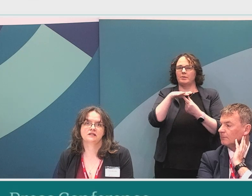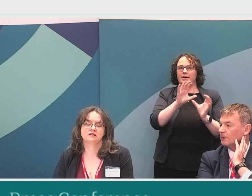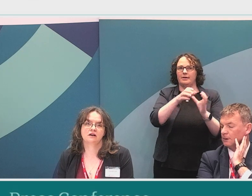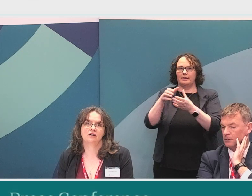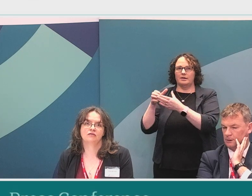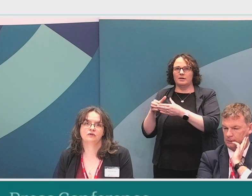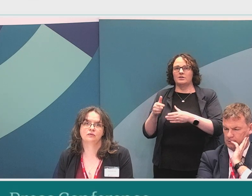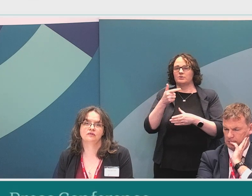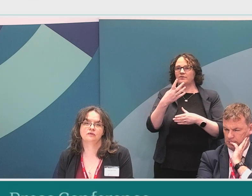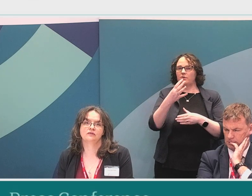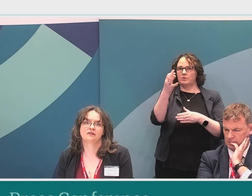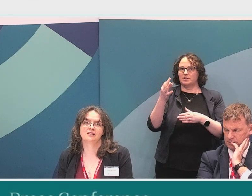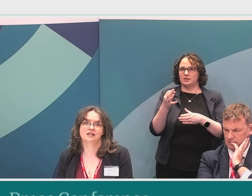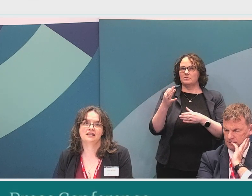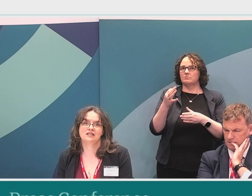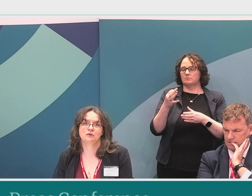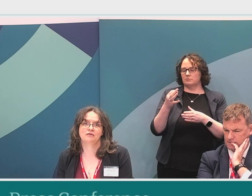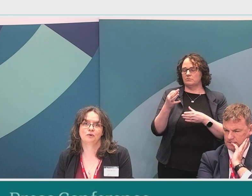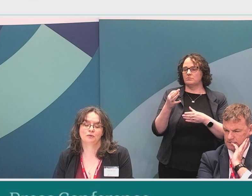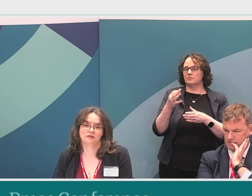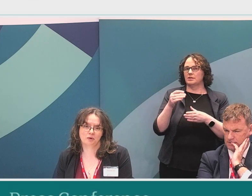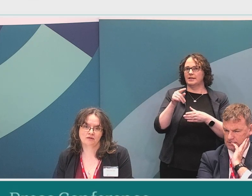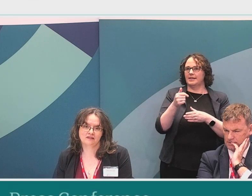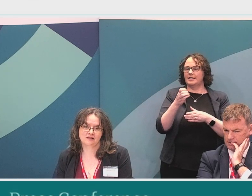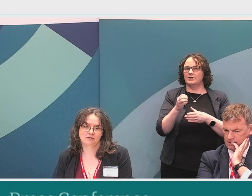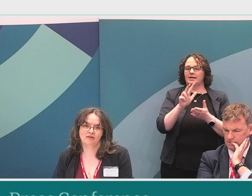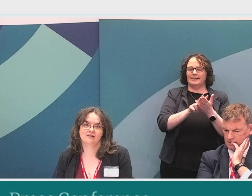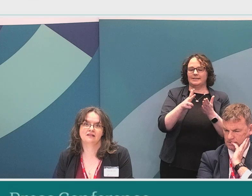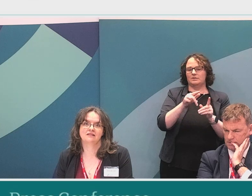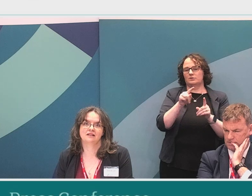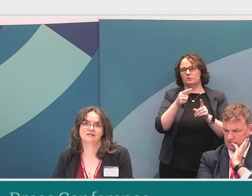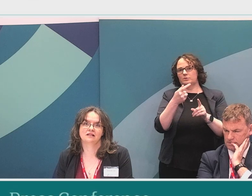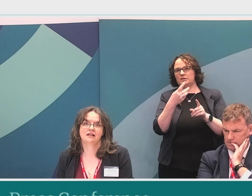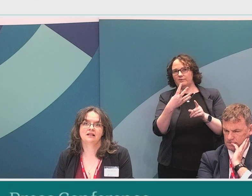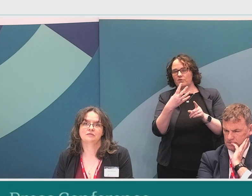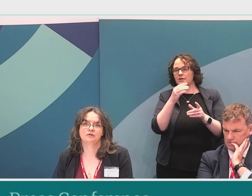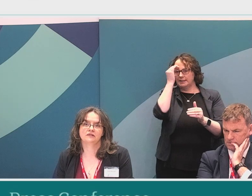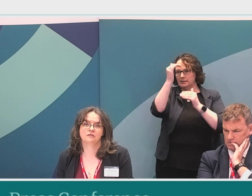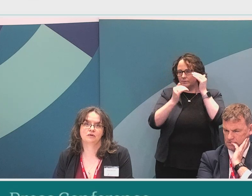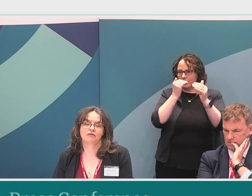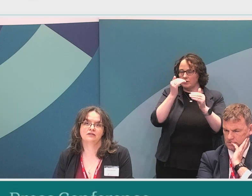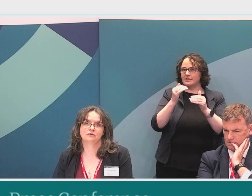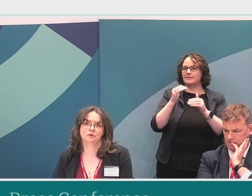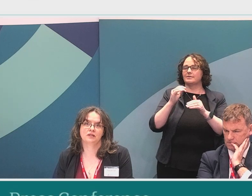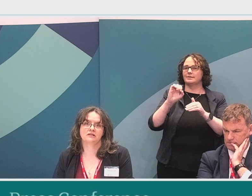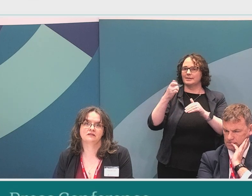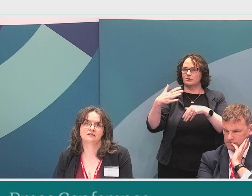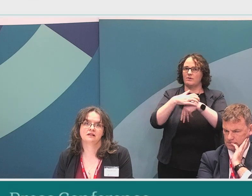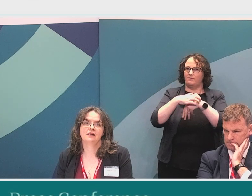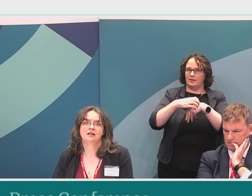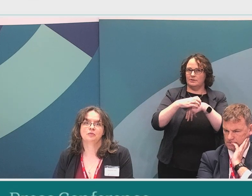34% of those who aged 18 to 24 who experienced sexual violence as an adult experienced this with a friend or an